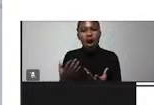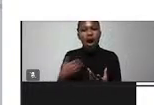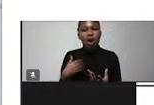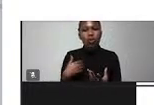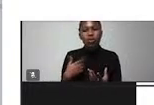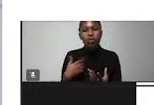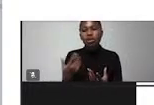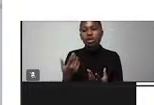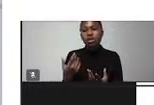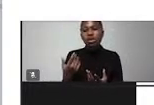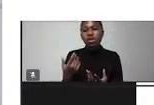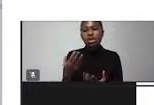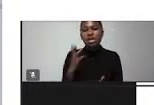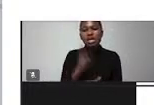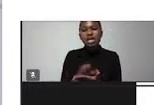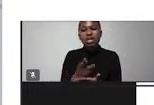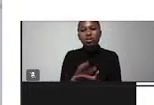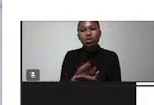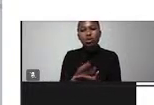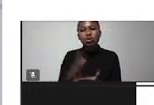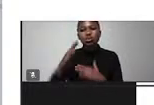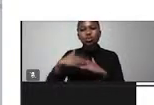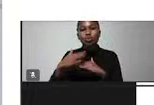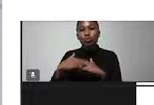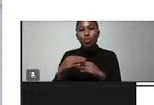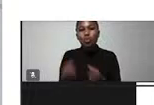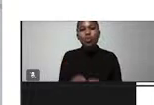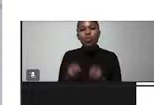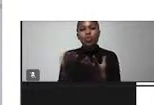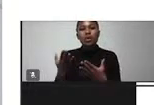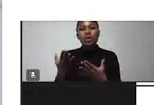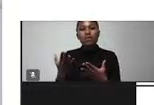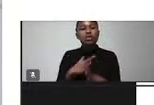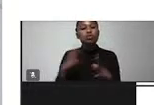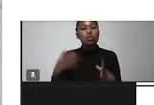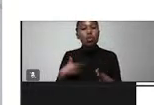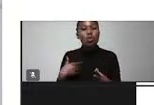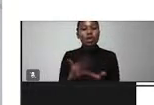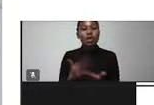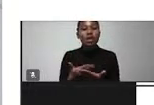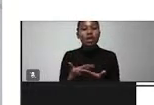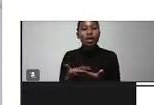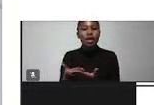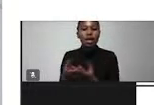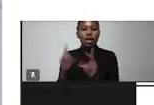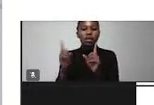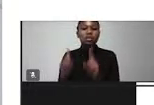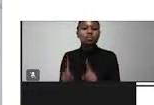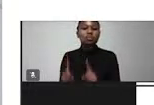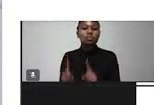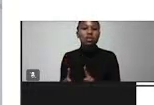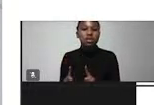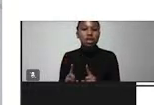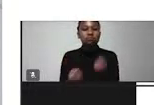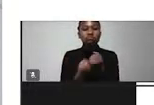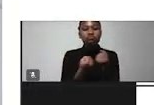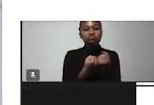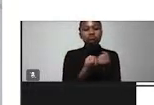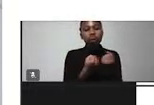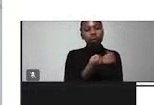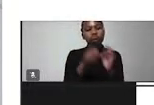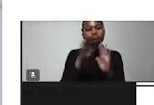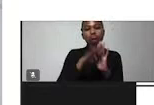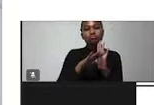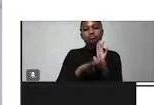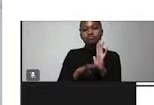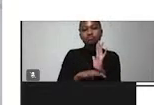the exporters more effectively and provide as much support as what we can, especially when other support programs that is on offer